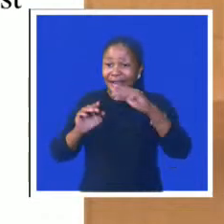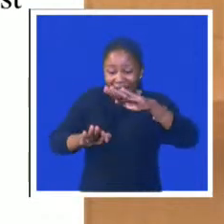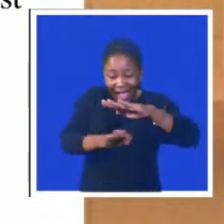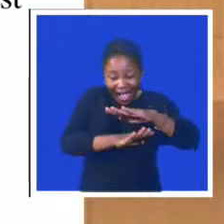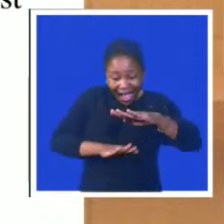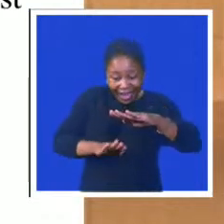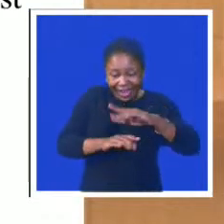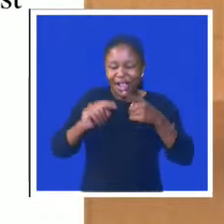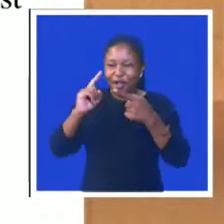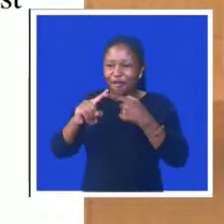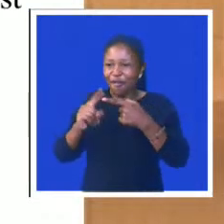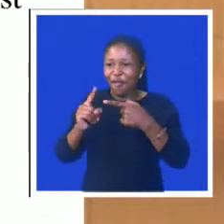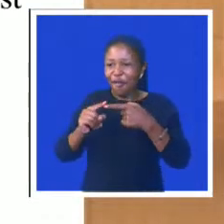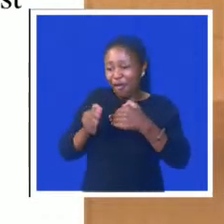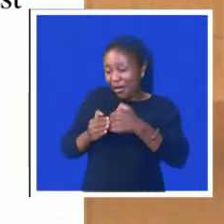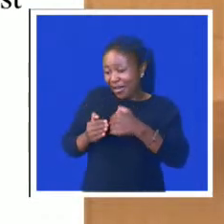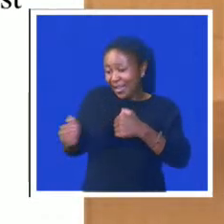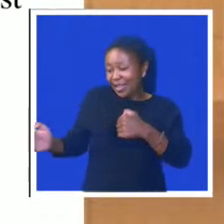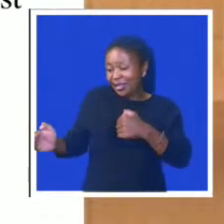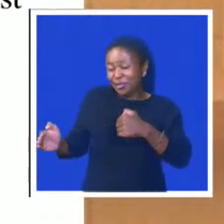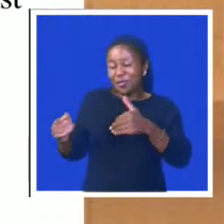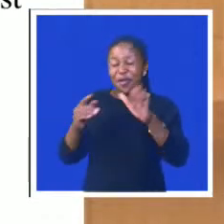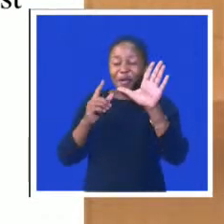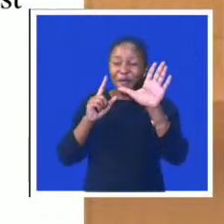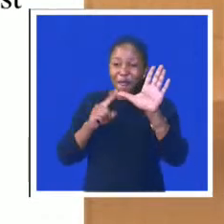to, behind.